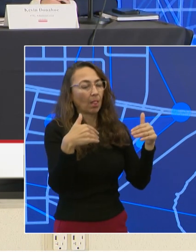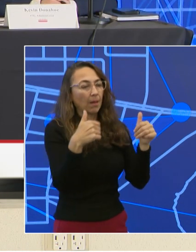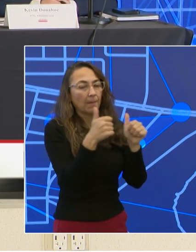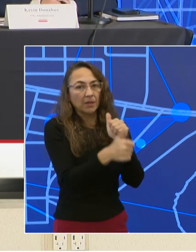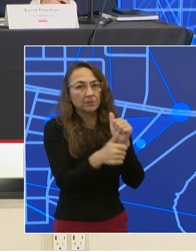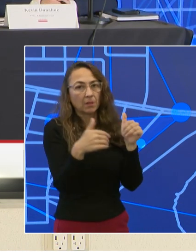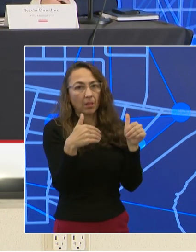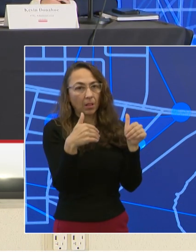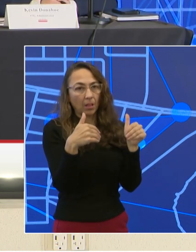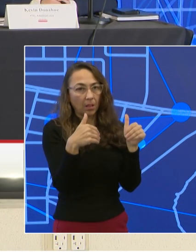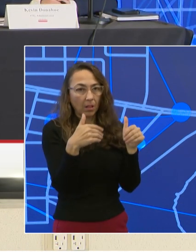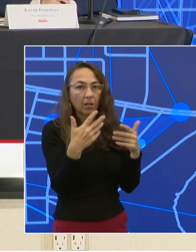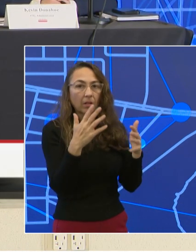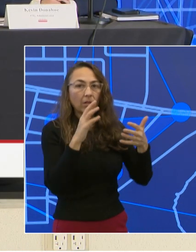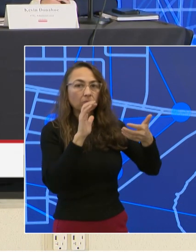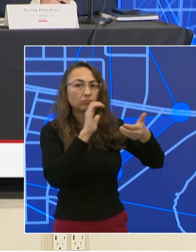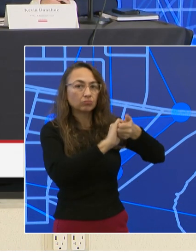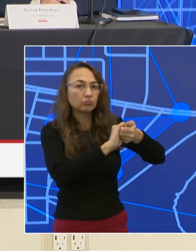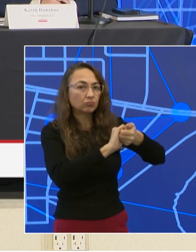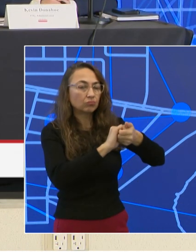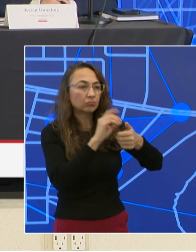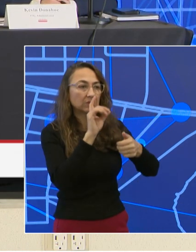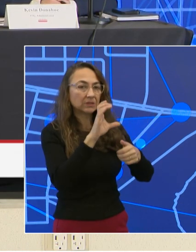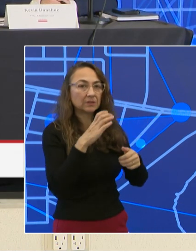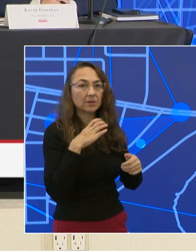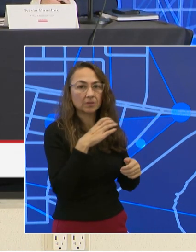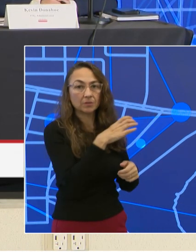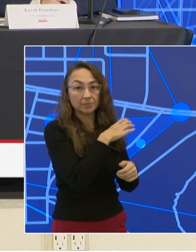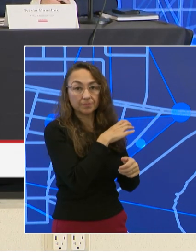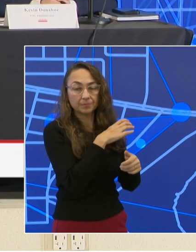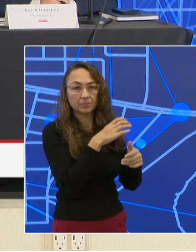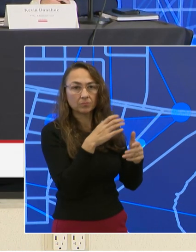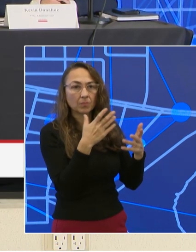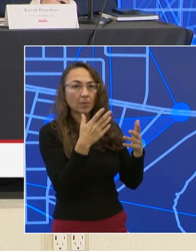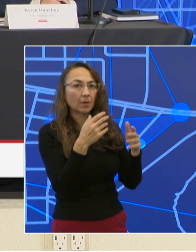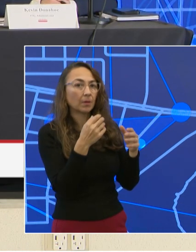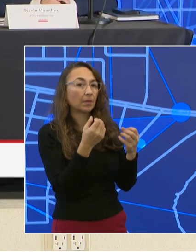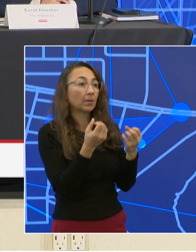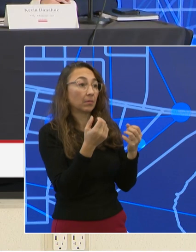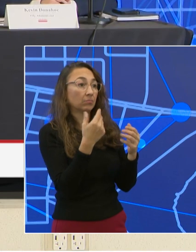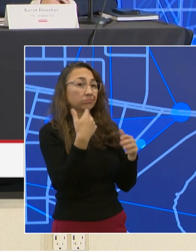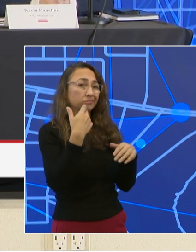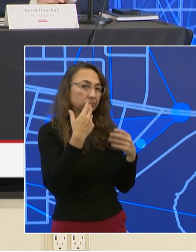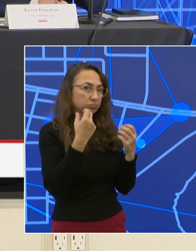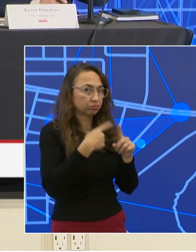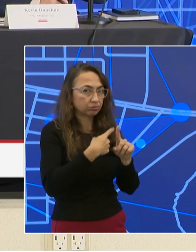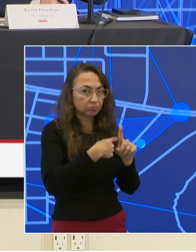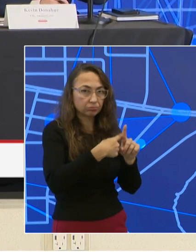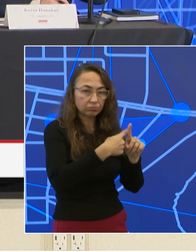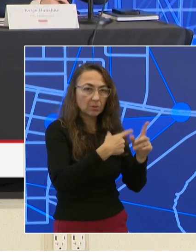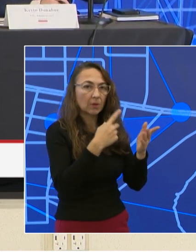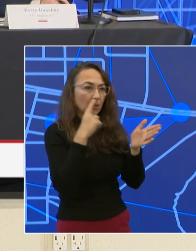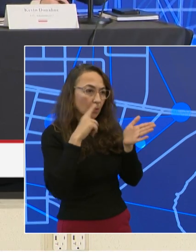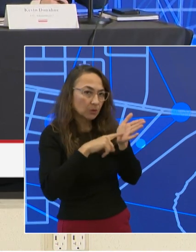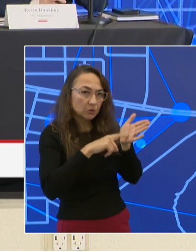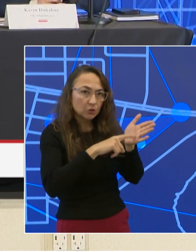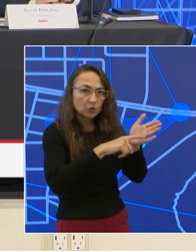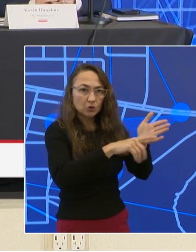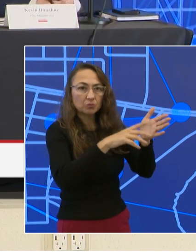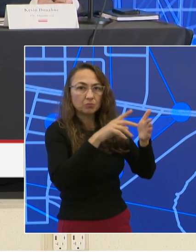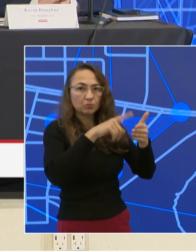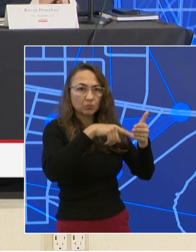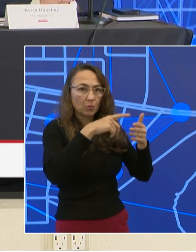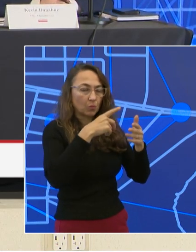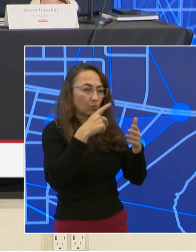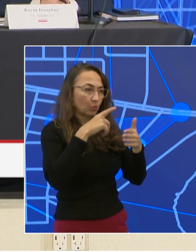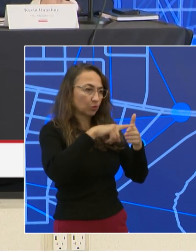There was, it's in several months. There's a study that's supposed to be done. But obviously, we believe, we proposed it in Safer